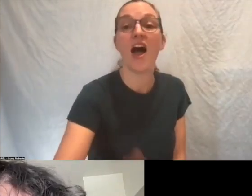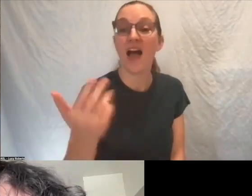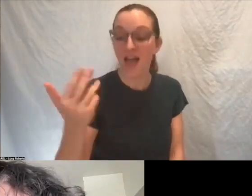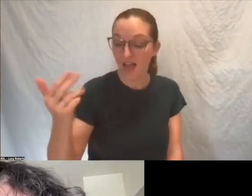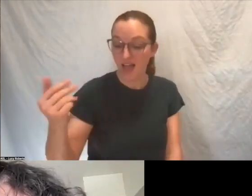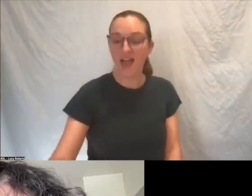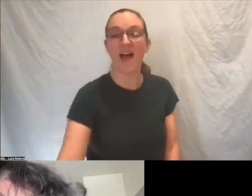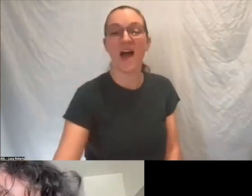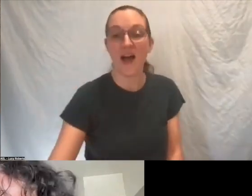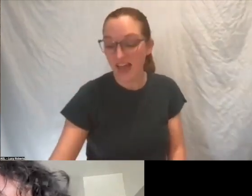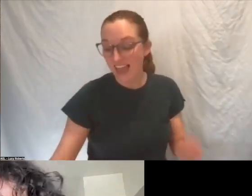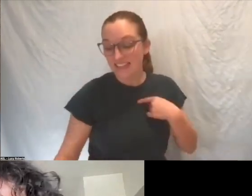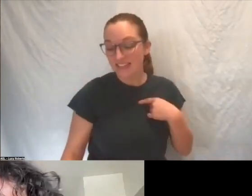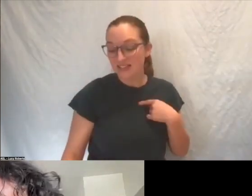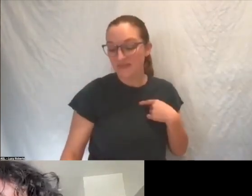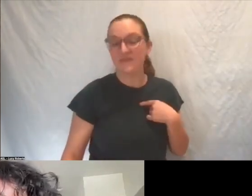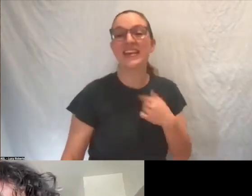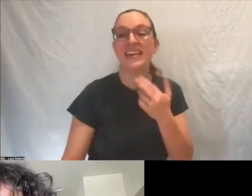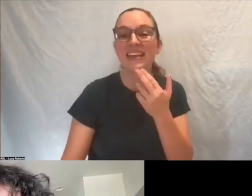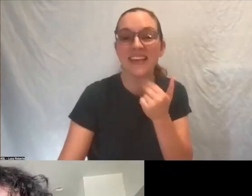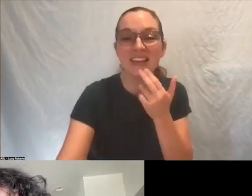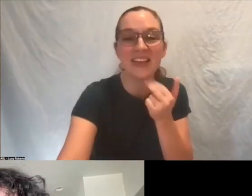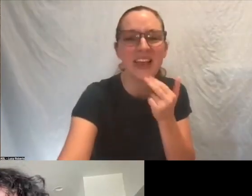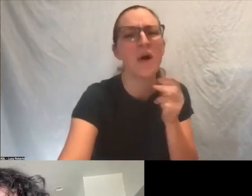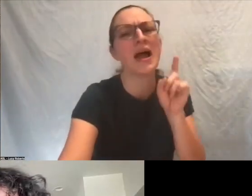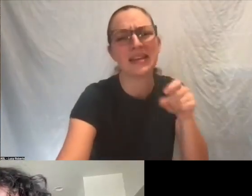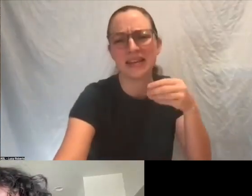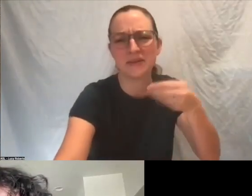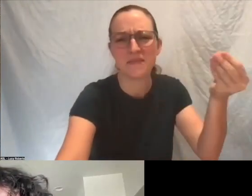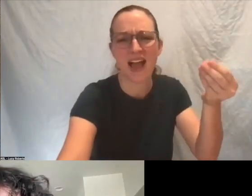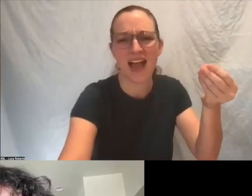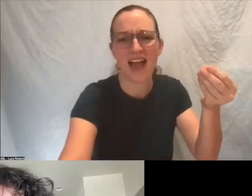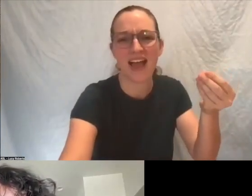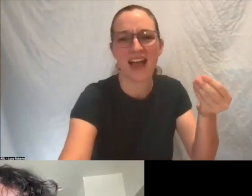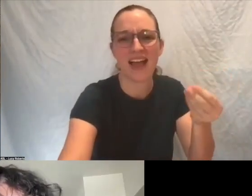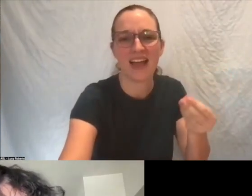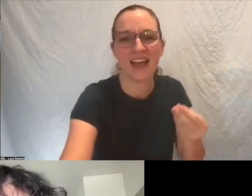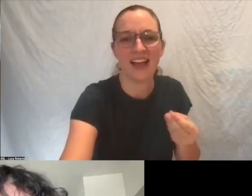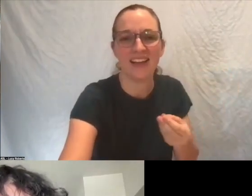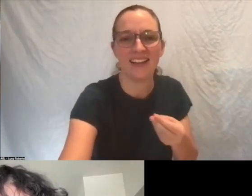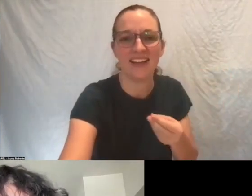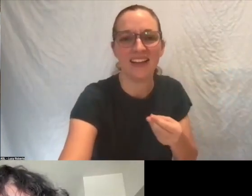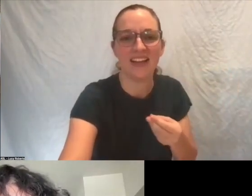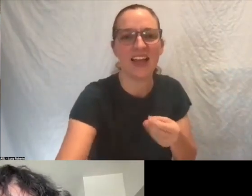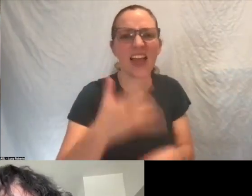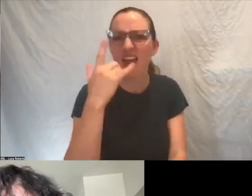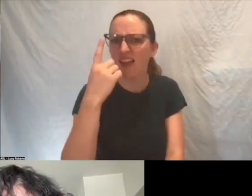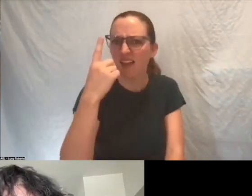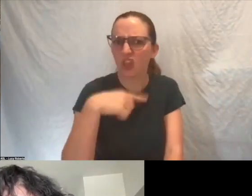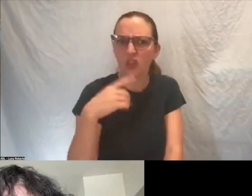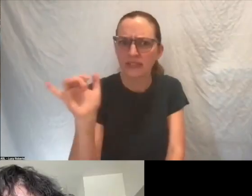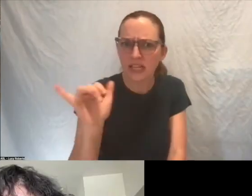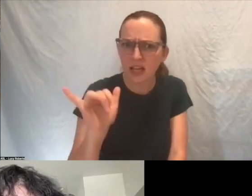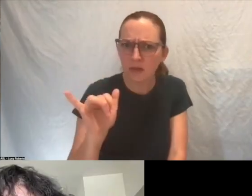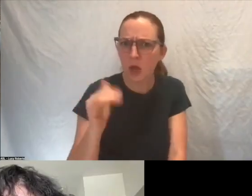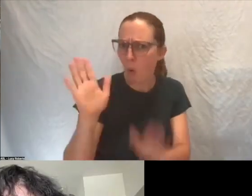It's me. That's you. I had to buy it. I love it. It looks like it's very similar. They did a